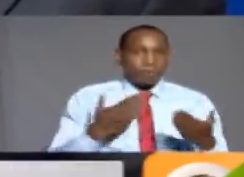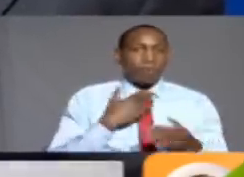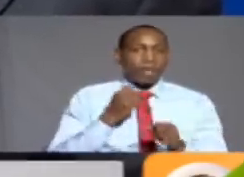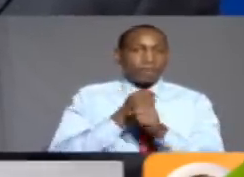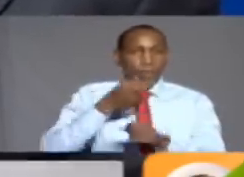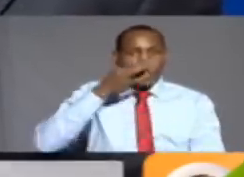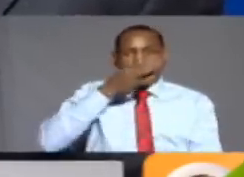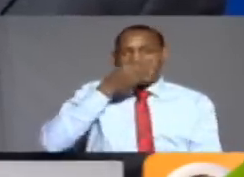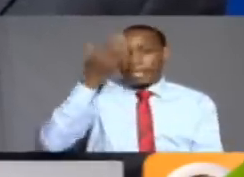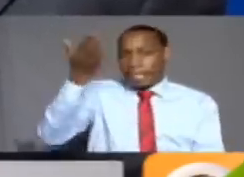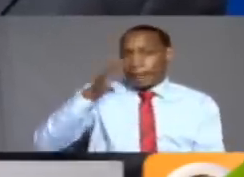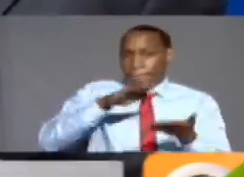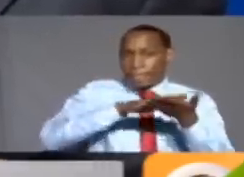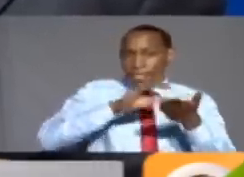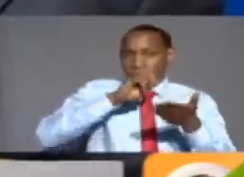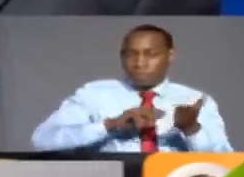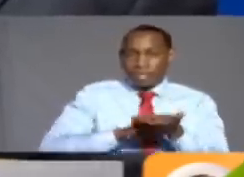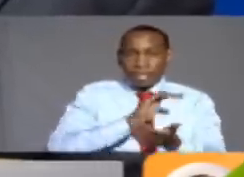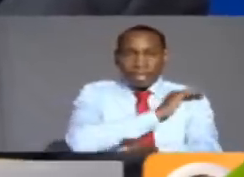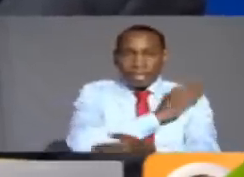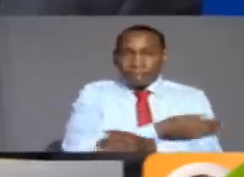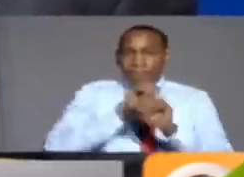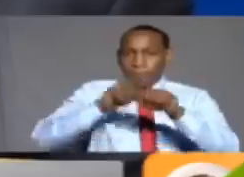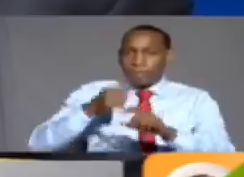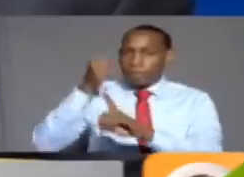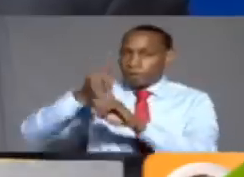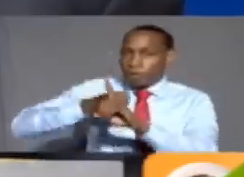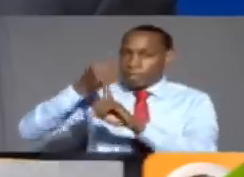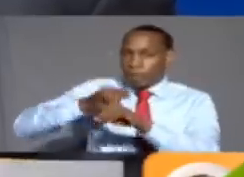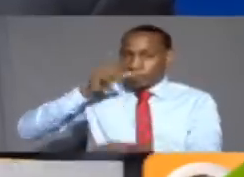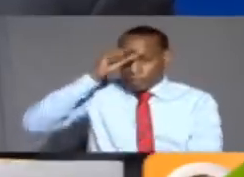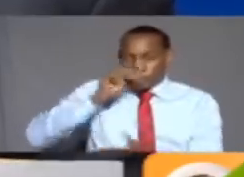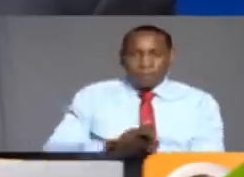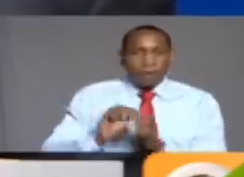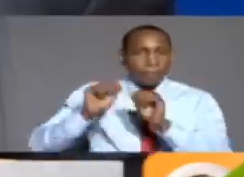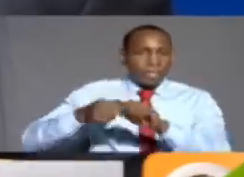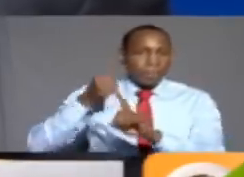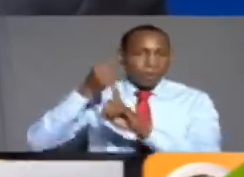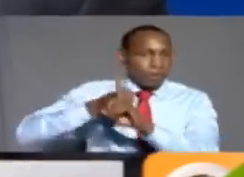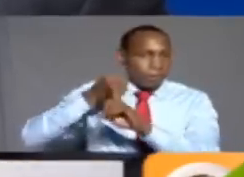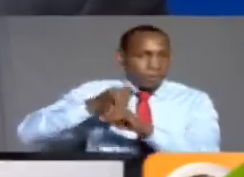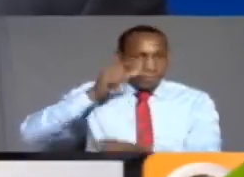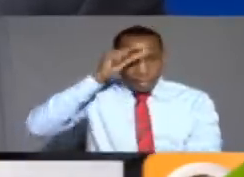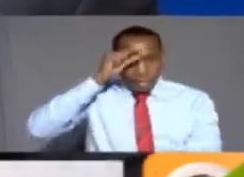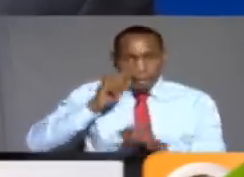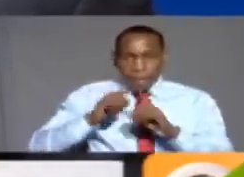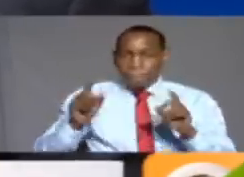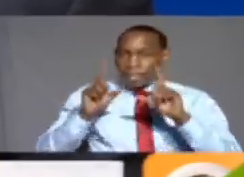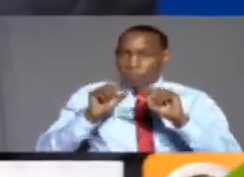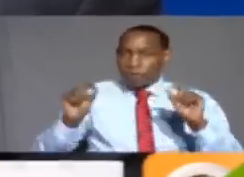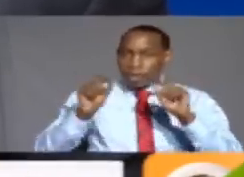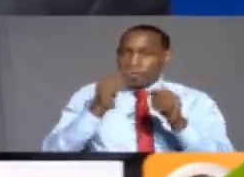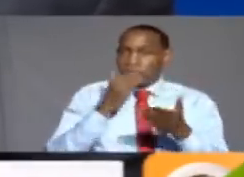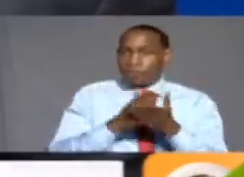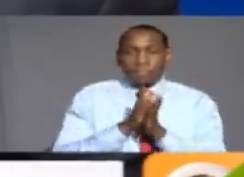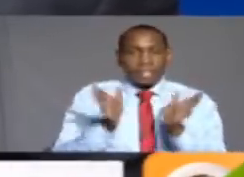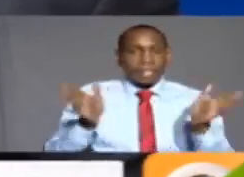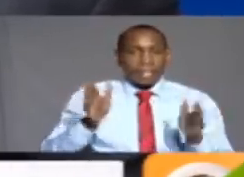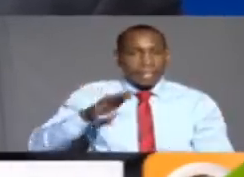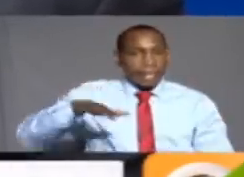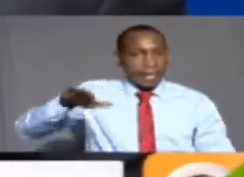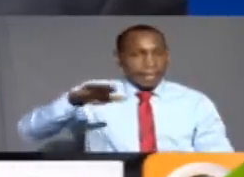Nyeri are based on the capacity to actually lobby government. And we've been able to lobby government. Okay. But let's be very honest, generally, across the